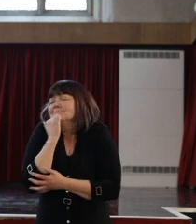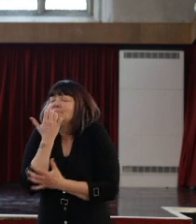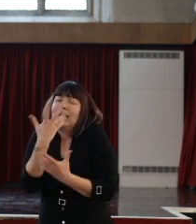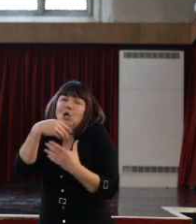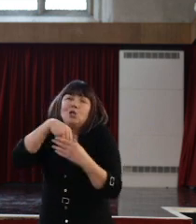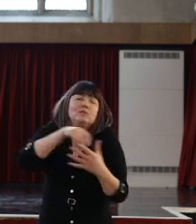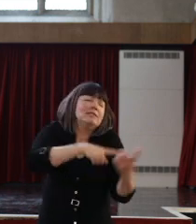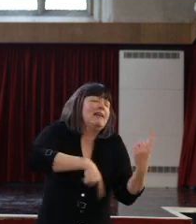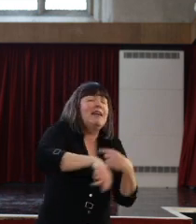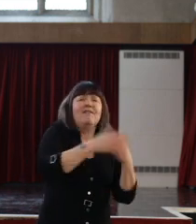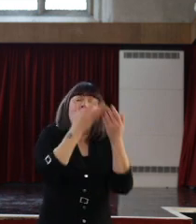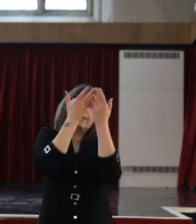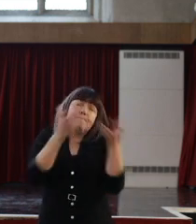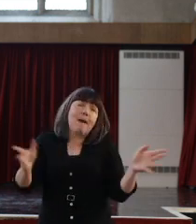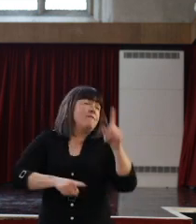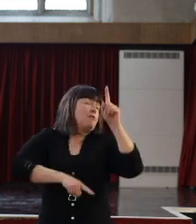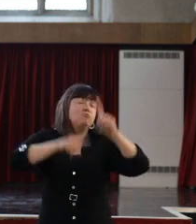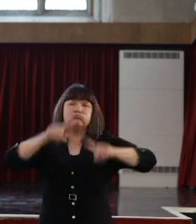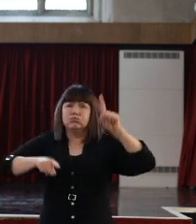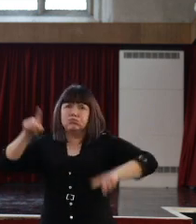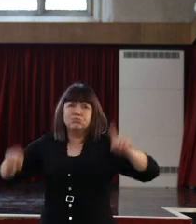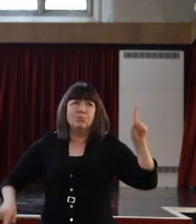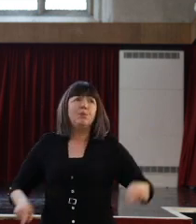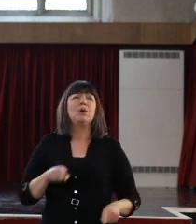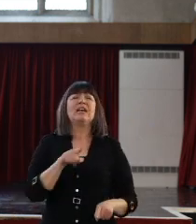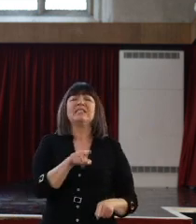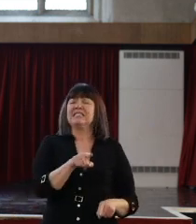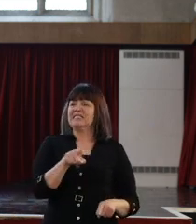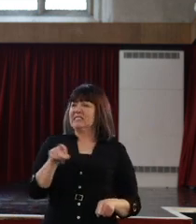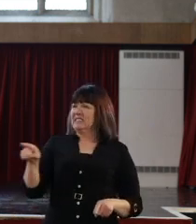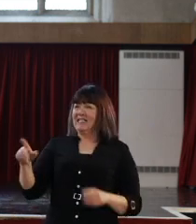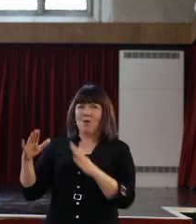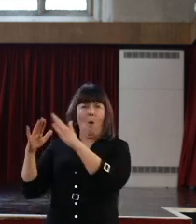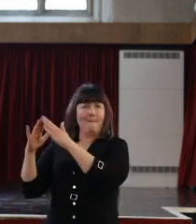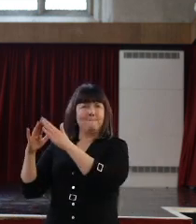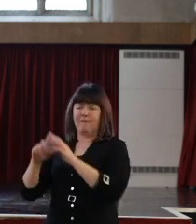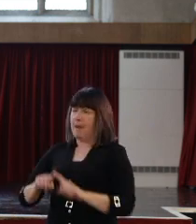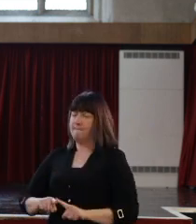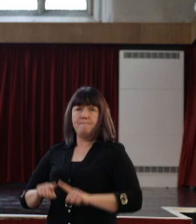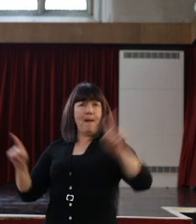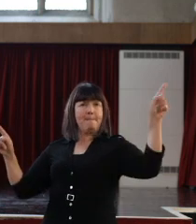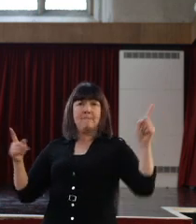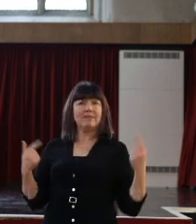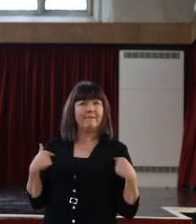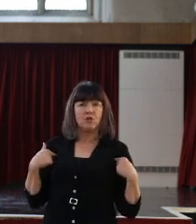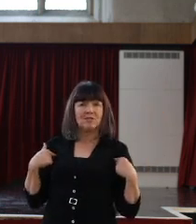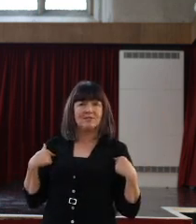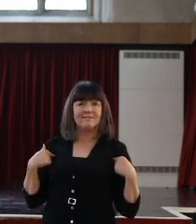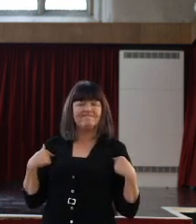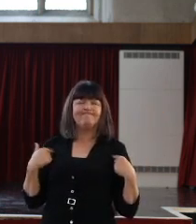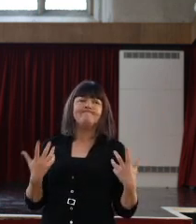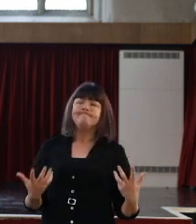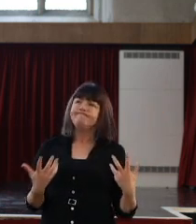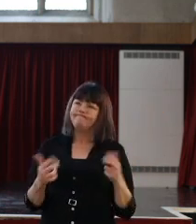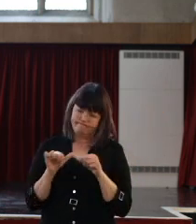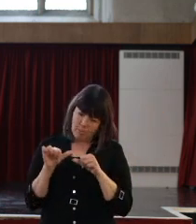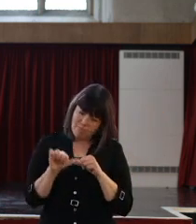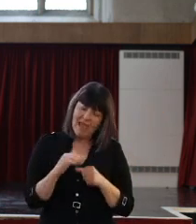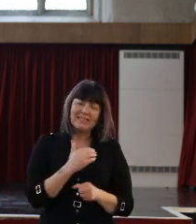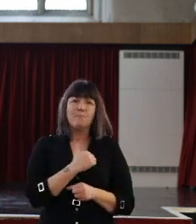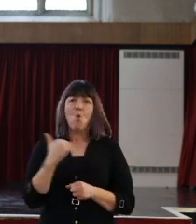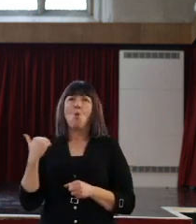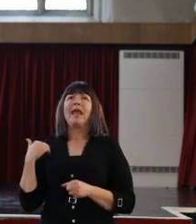colourful, and encouraging. Everything my home life wasn't. And walking to the train station the next day, it was genuinely like the entire